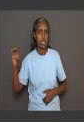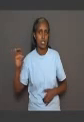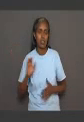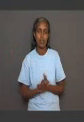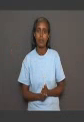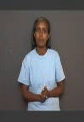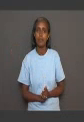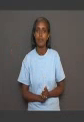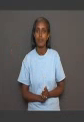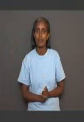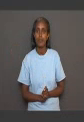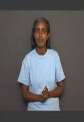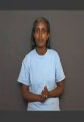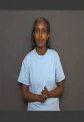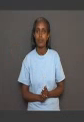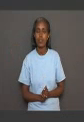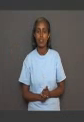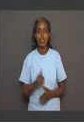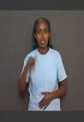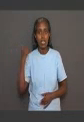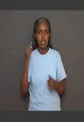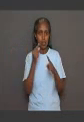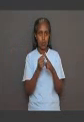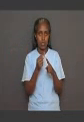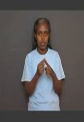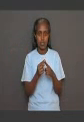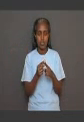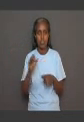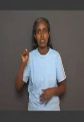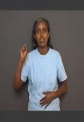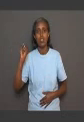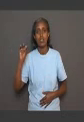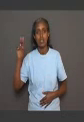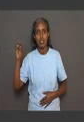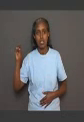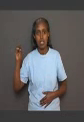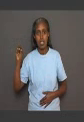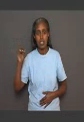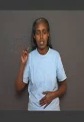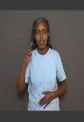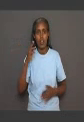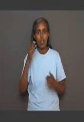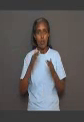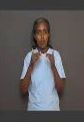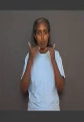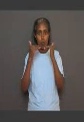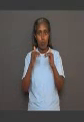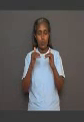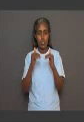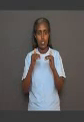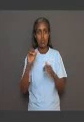C. In other words, the sides are proportional to